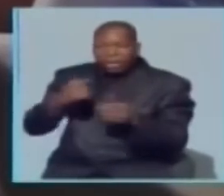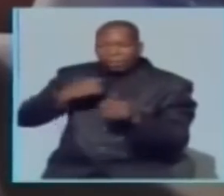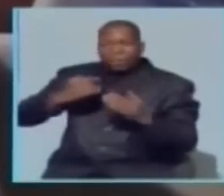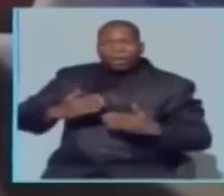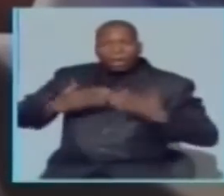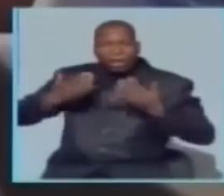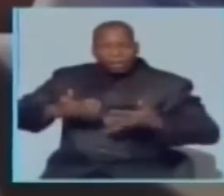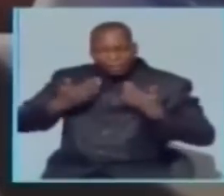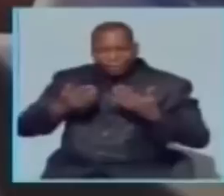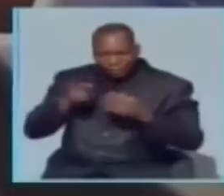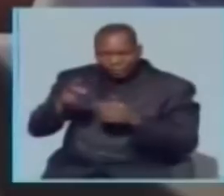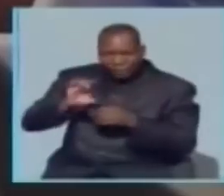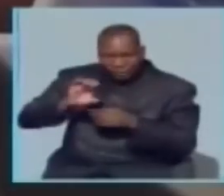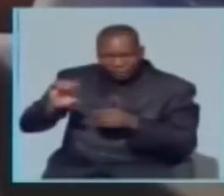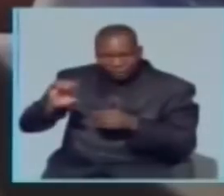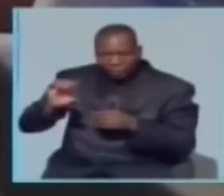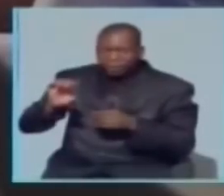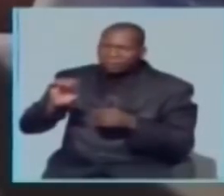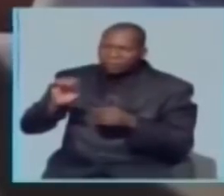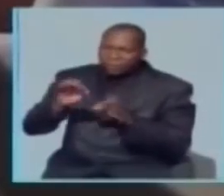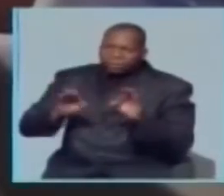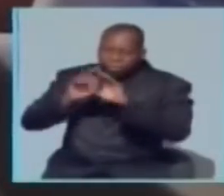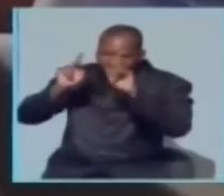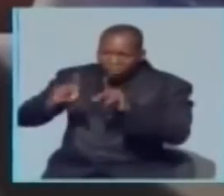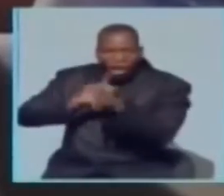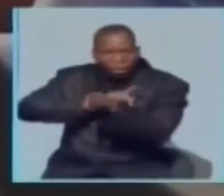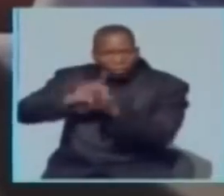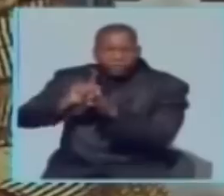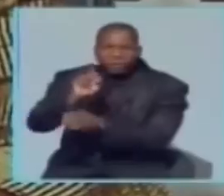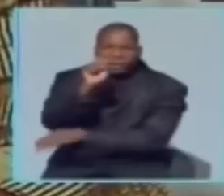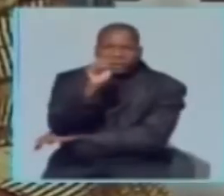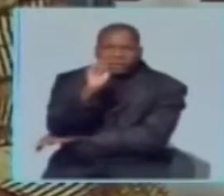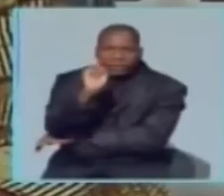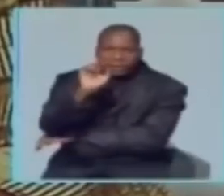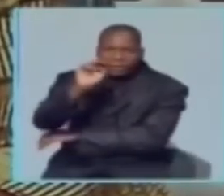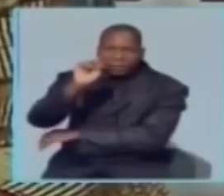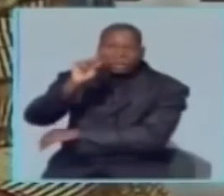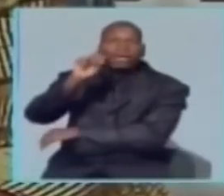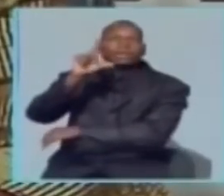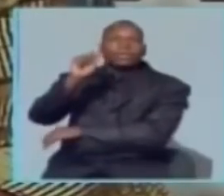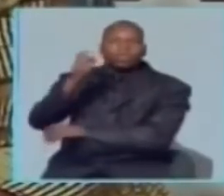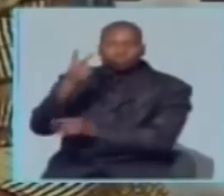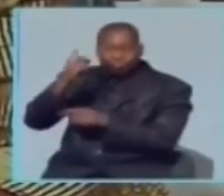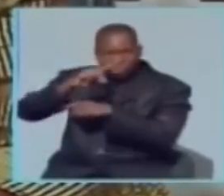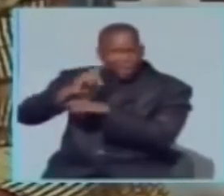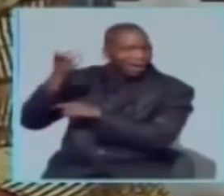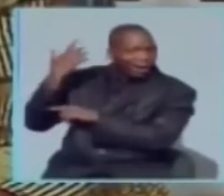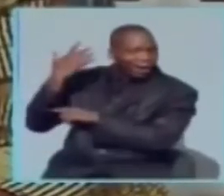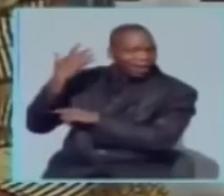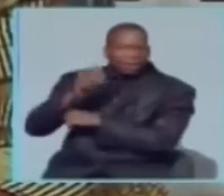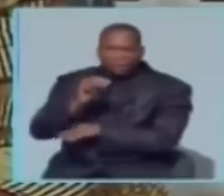people in this sector, Professor Sinkala, I think just 2 days ago, who signed a memorandum